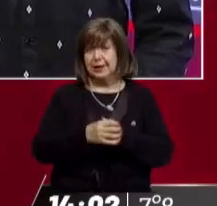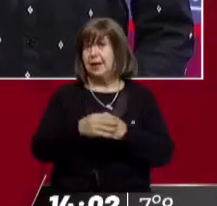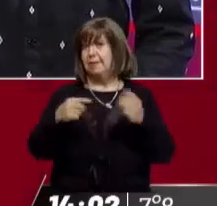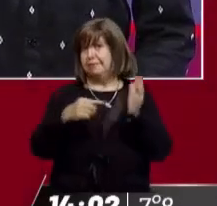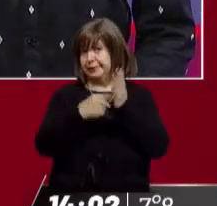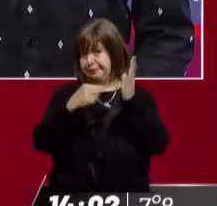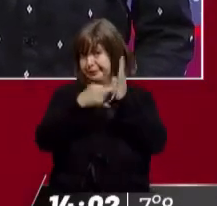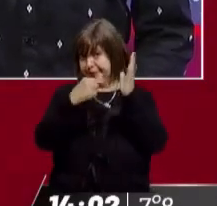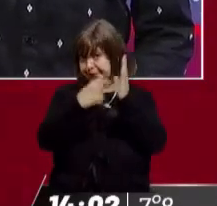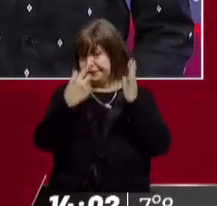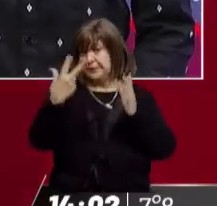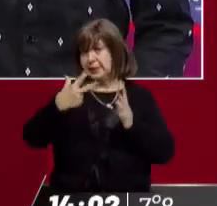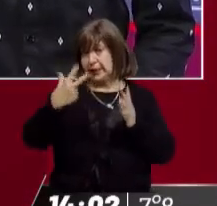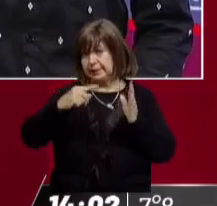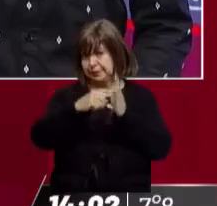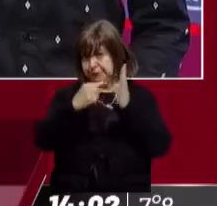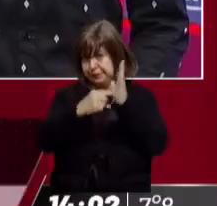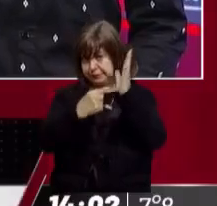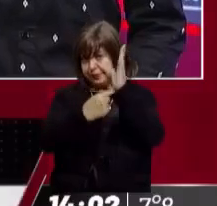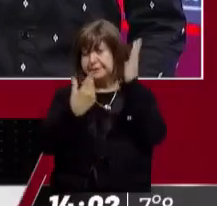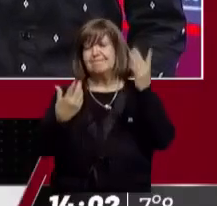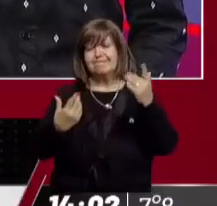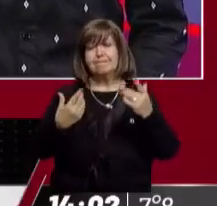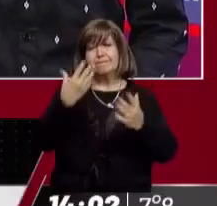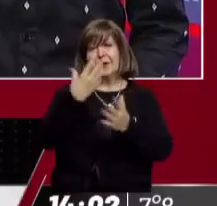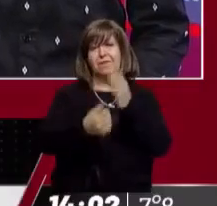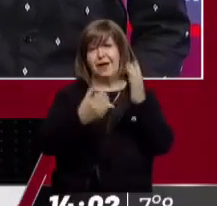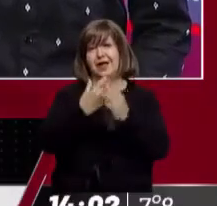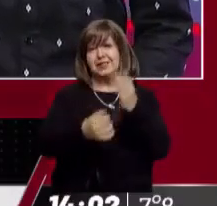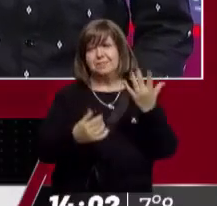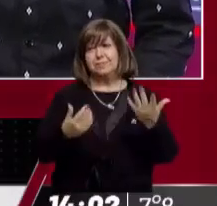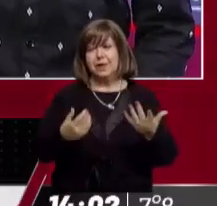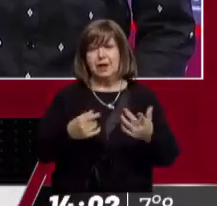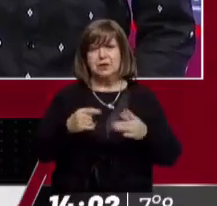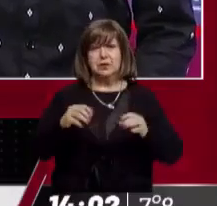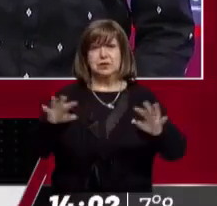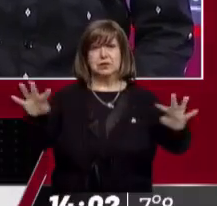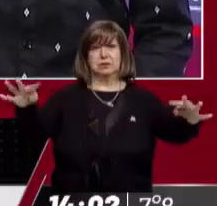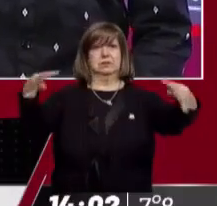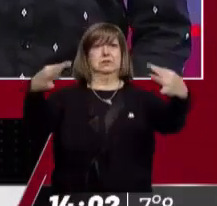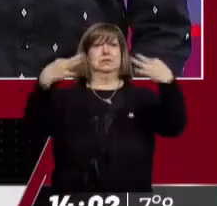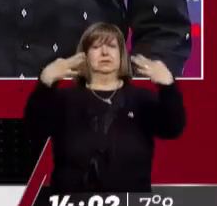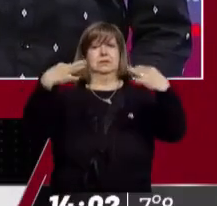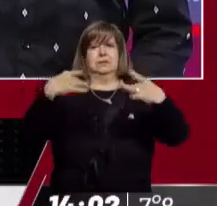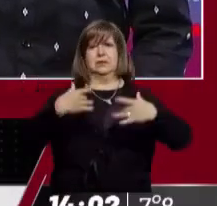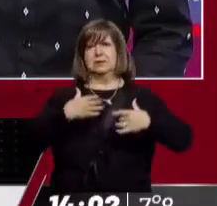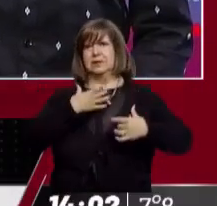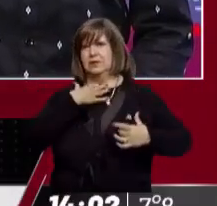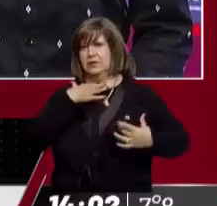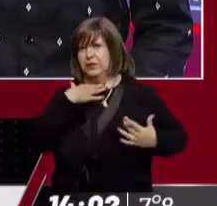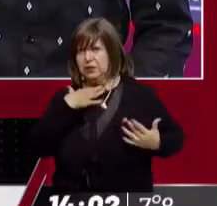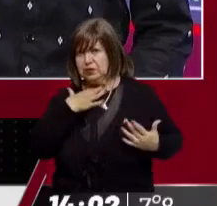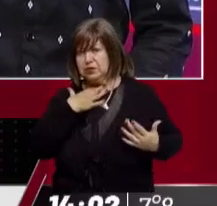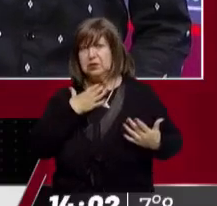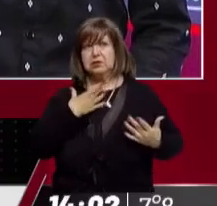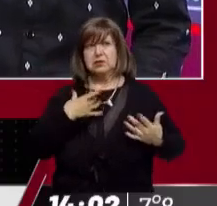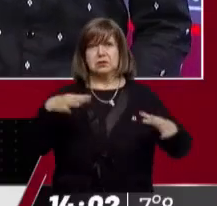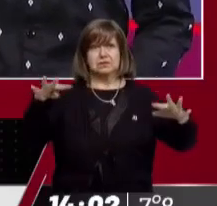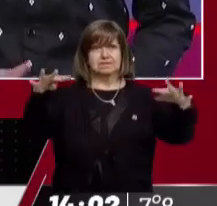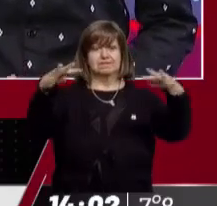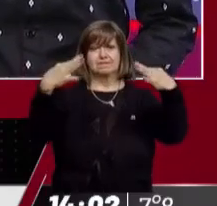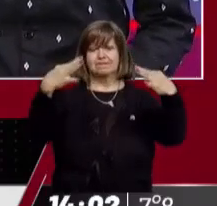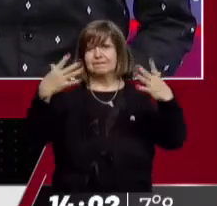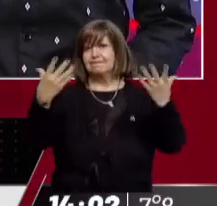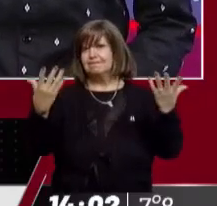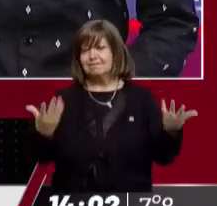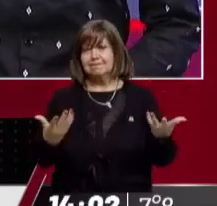Ahí bueno, están claro, las equivocaciones están del presidente. Así es, habló Donald Trump porque lo mencionó y no se negó a hablar. Sabemos que Donald Trump